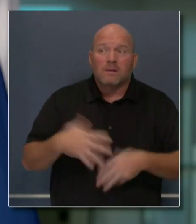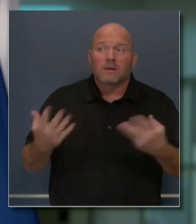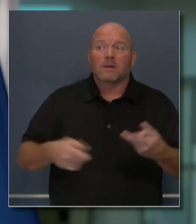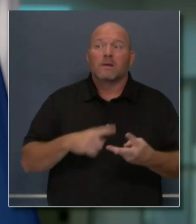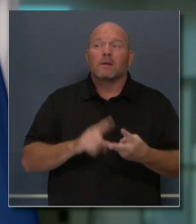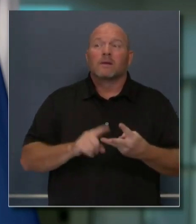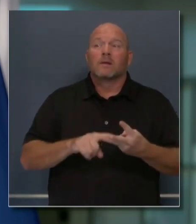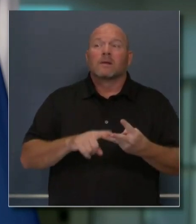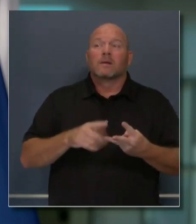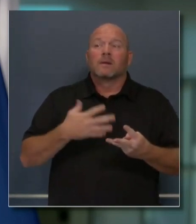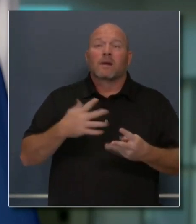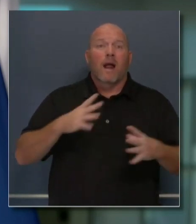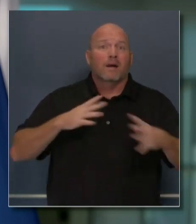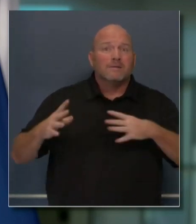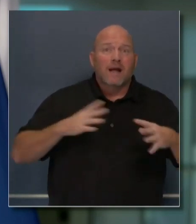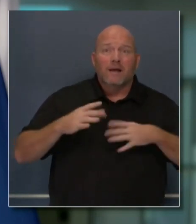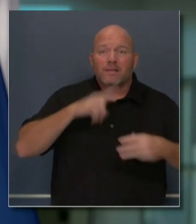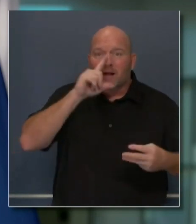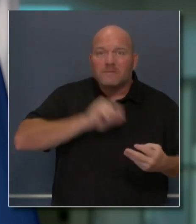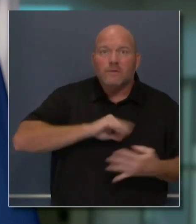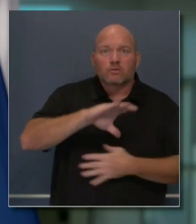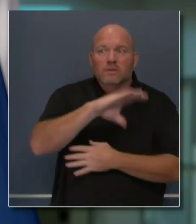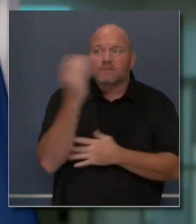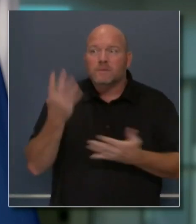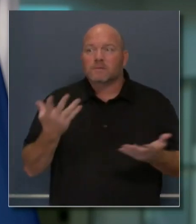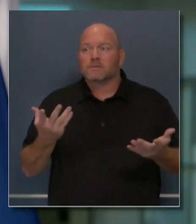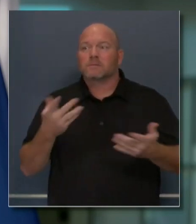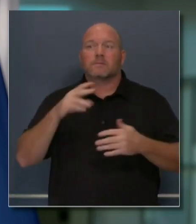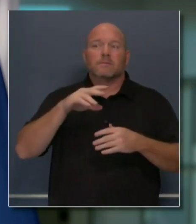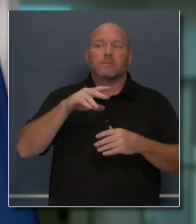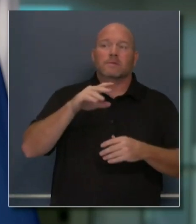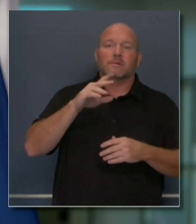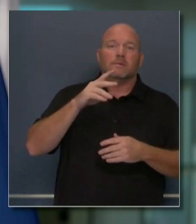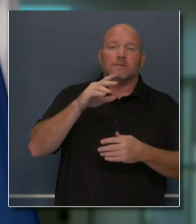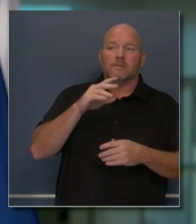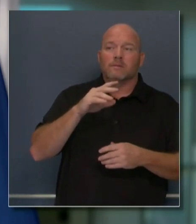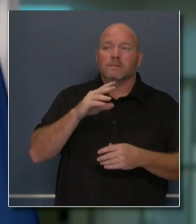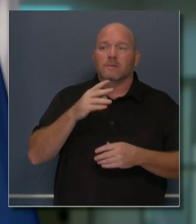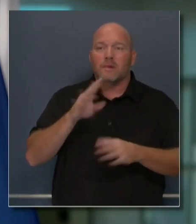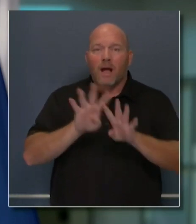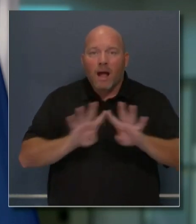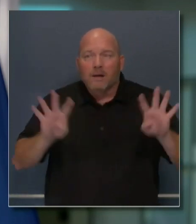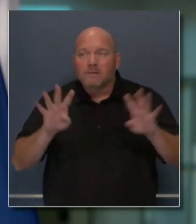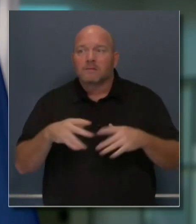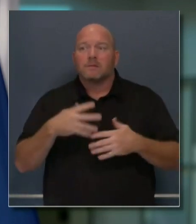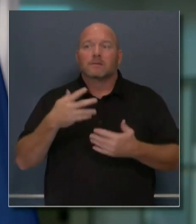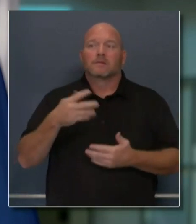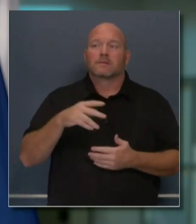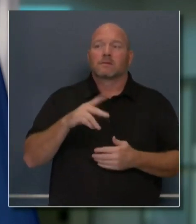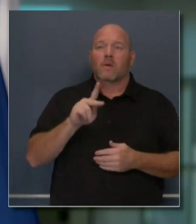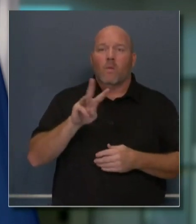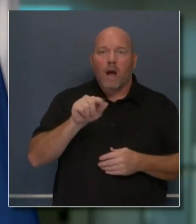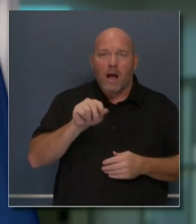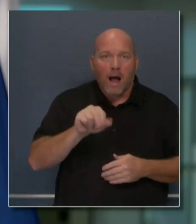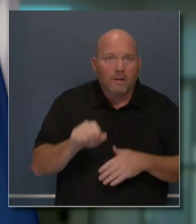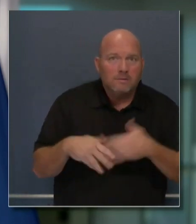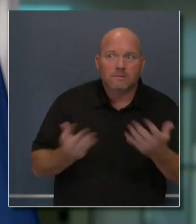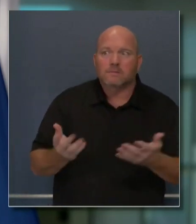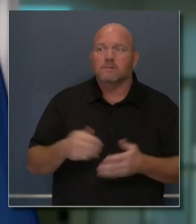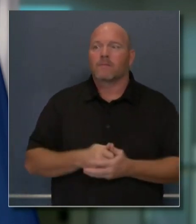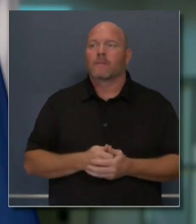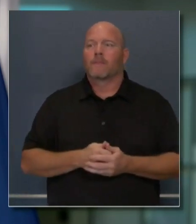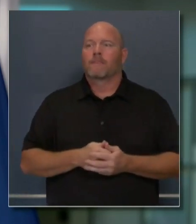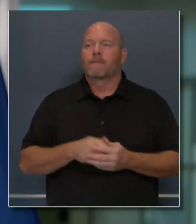together around that. And then Thanksgiving, and then the other traditional winter holidays. So all of that is coming